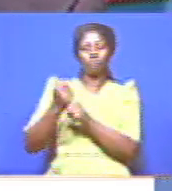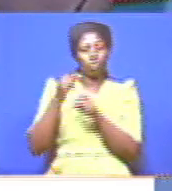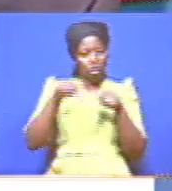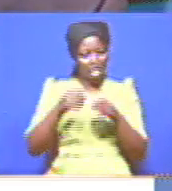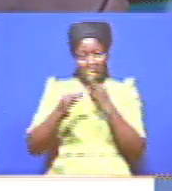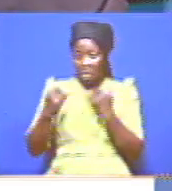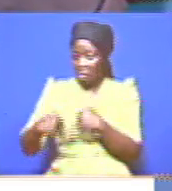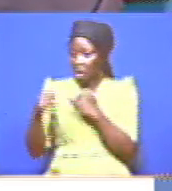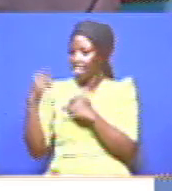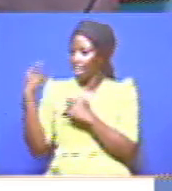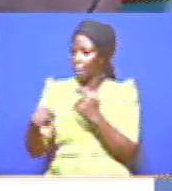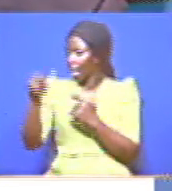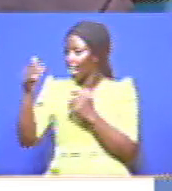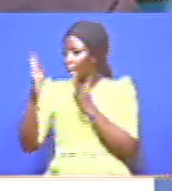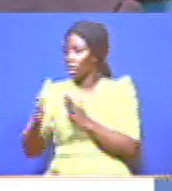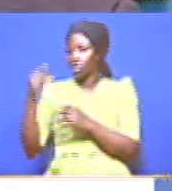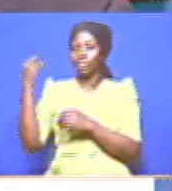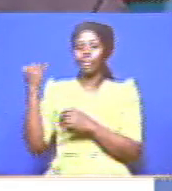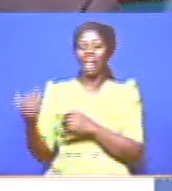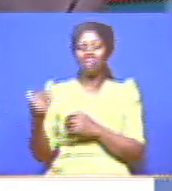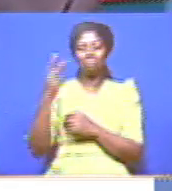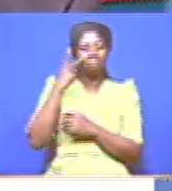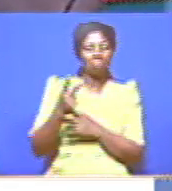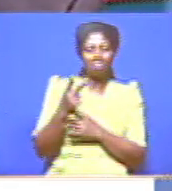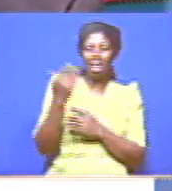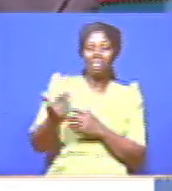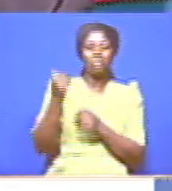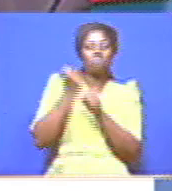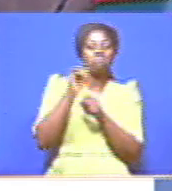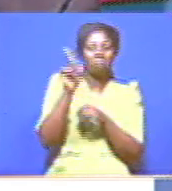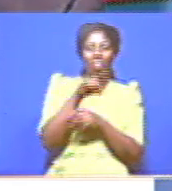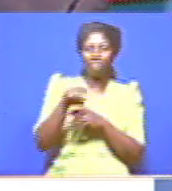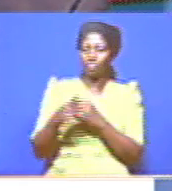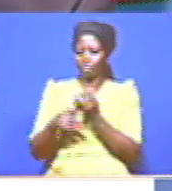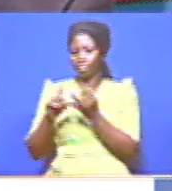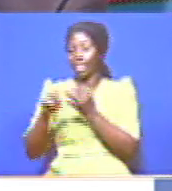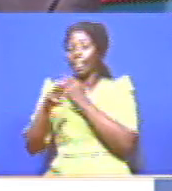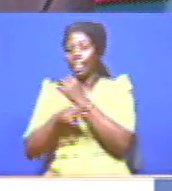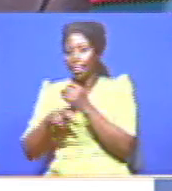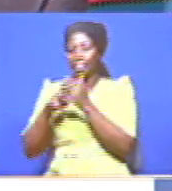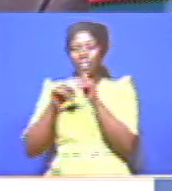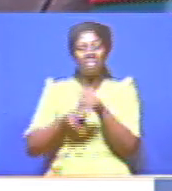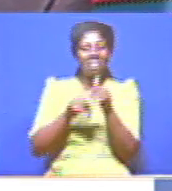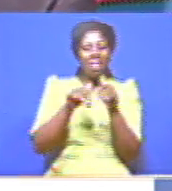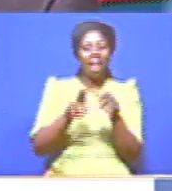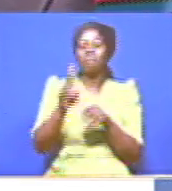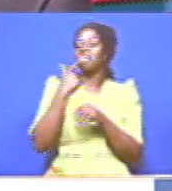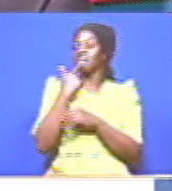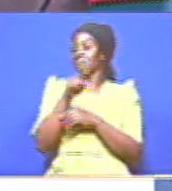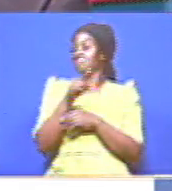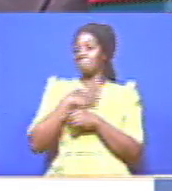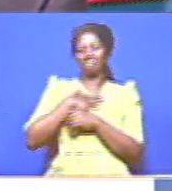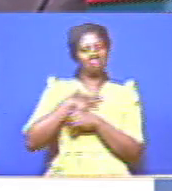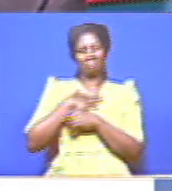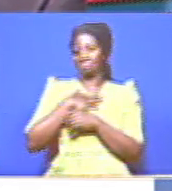somebody, his child or her child does something bad, he steals, you follow up, and say, it's none of your business. Correct. As he's stolen from